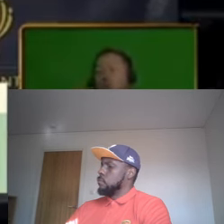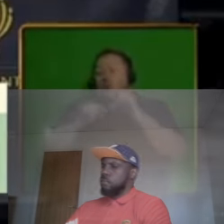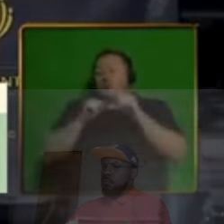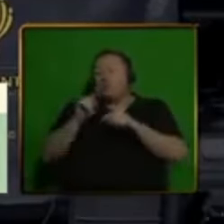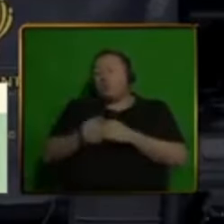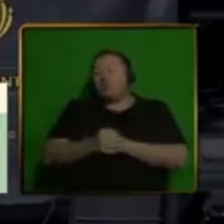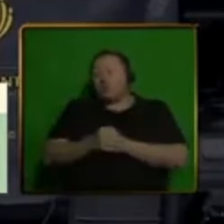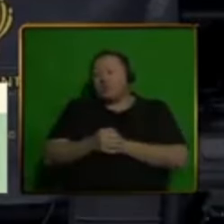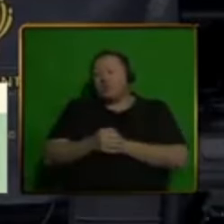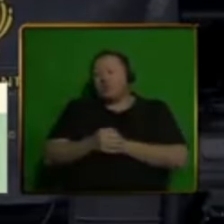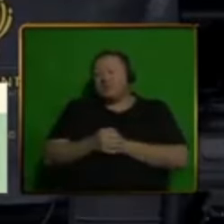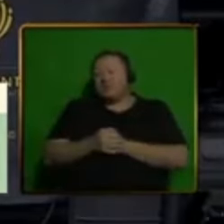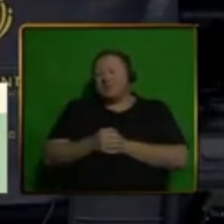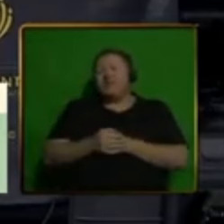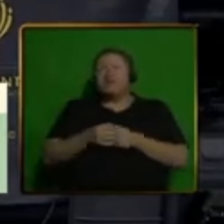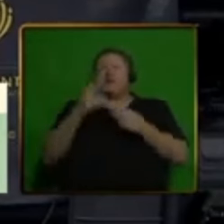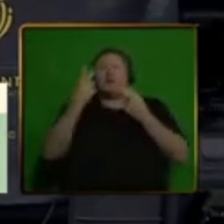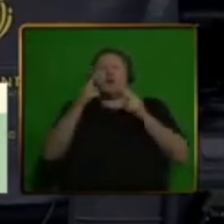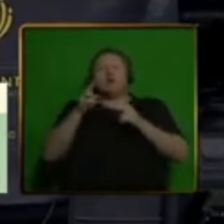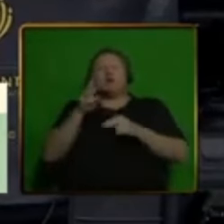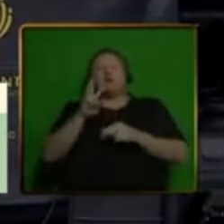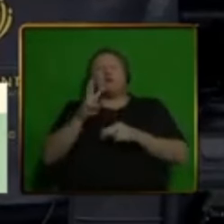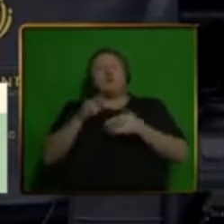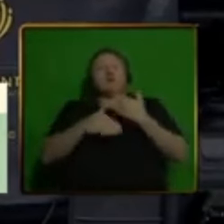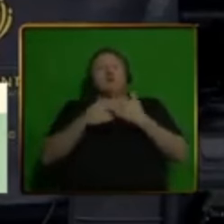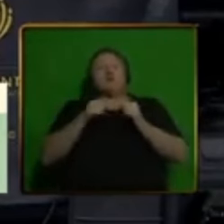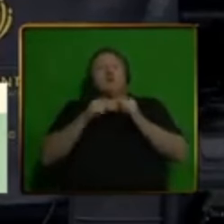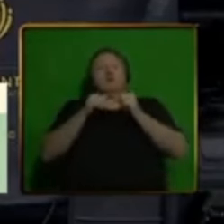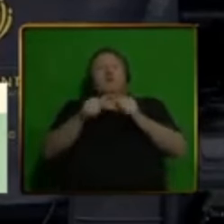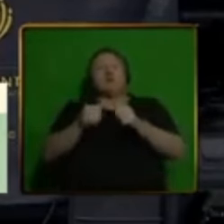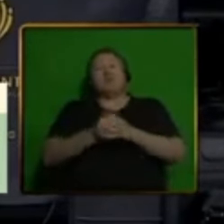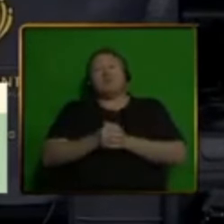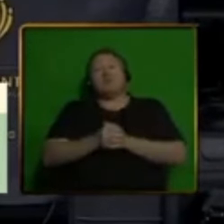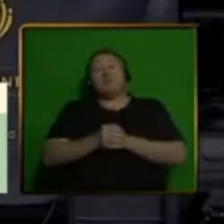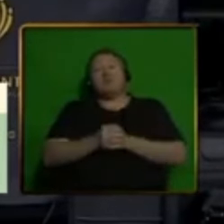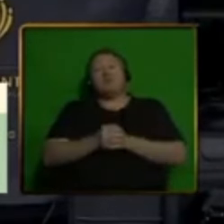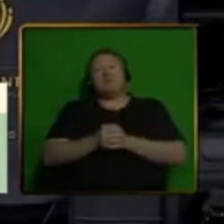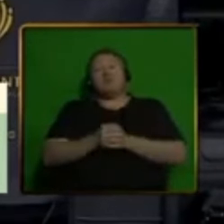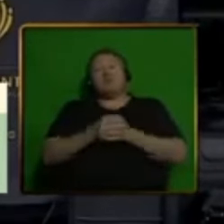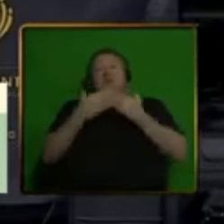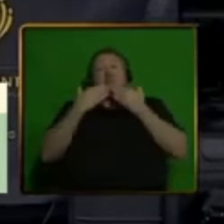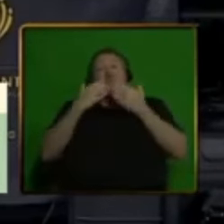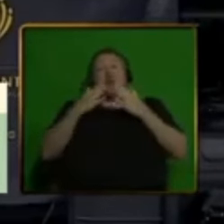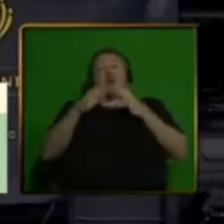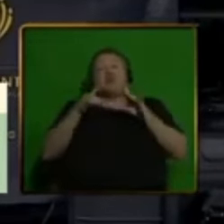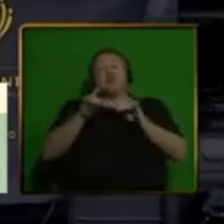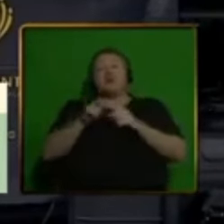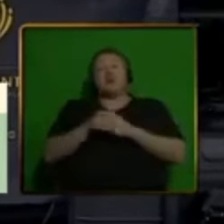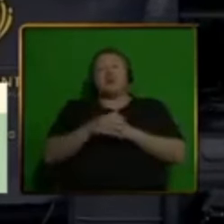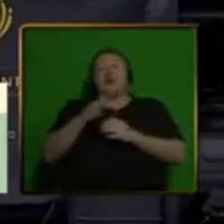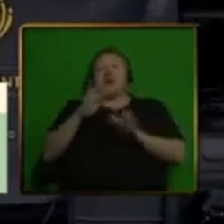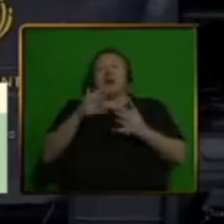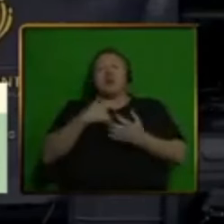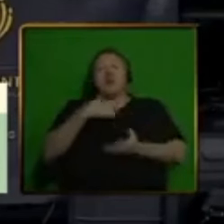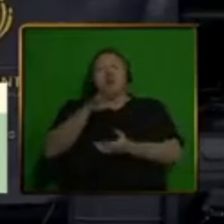aspersions cast. Honourable Wessels, please continue. Thank you, House Chairperson. Let me